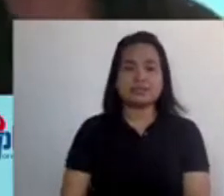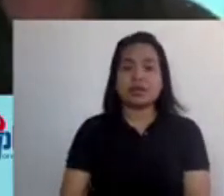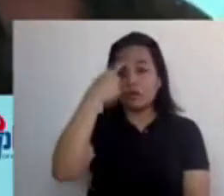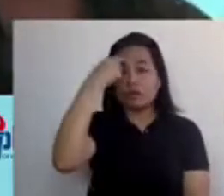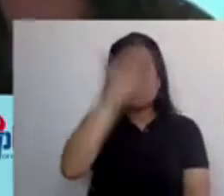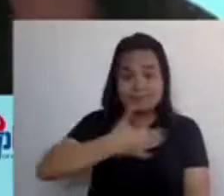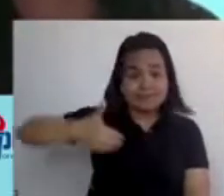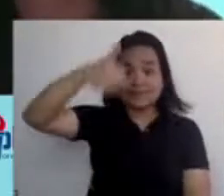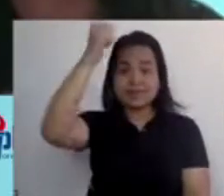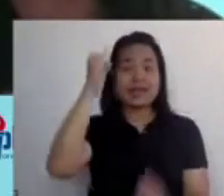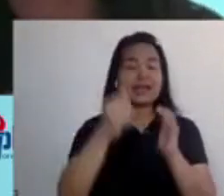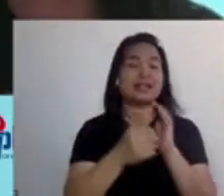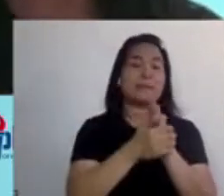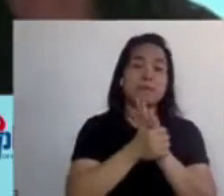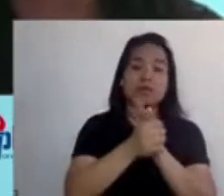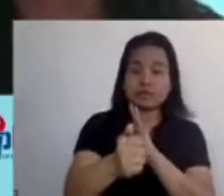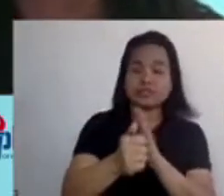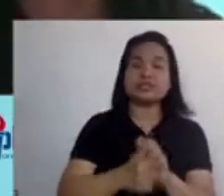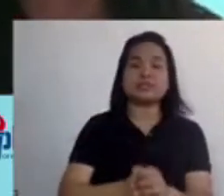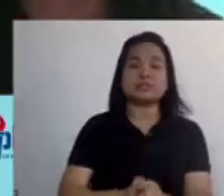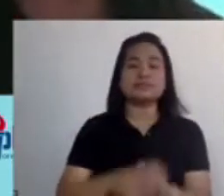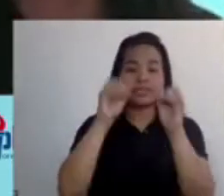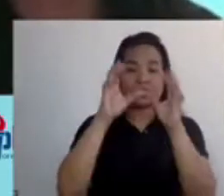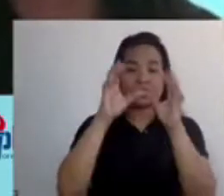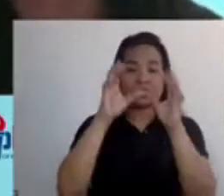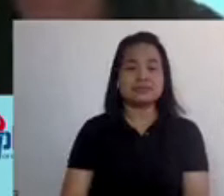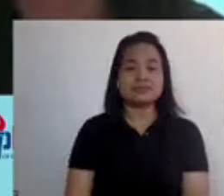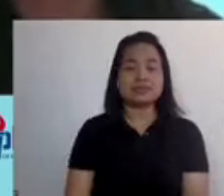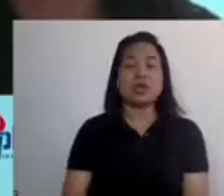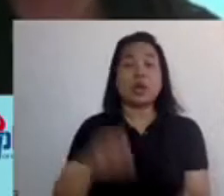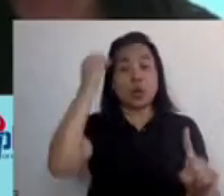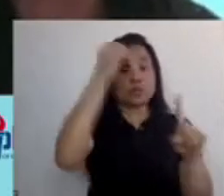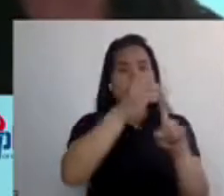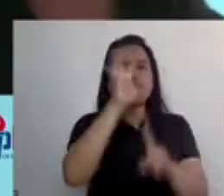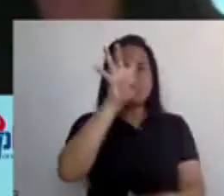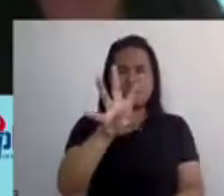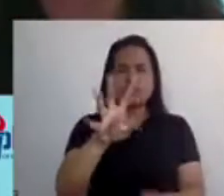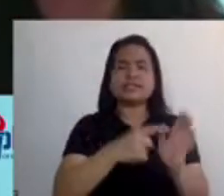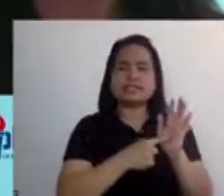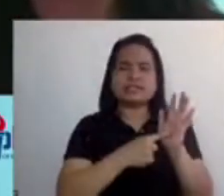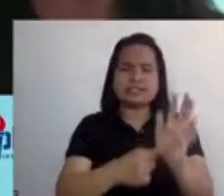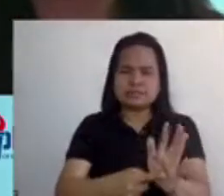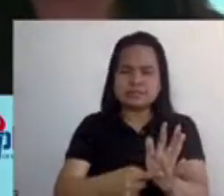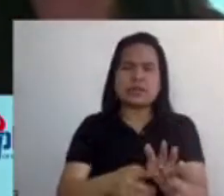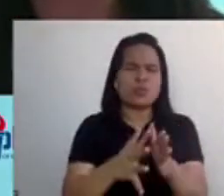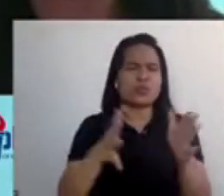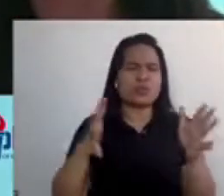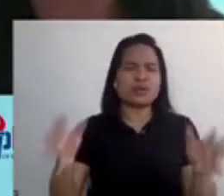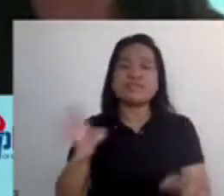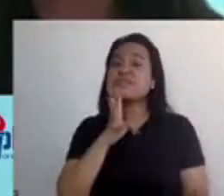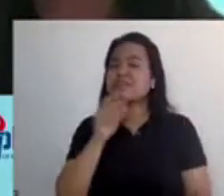are as follows. Objective 4, displayed a wide range of effective verbal and nonverbal classroom